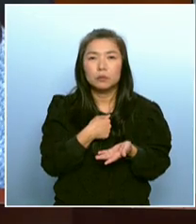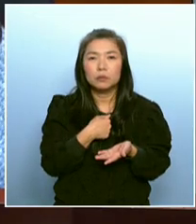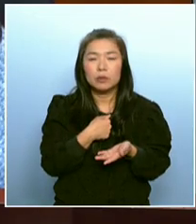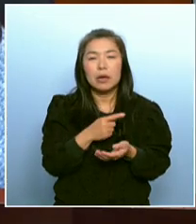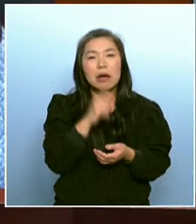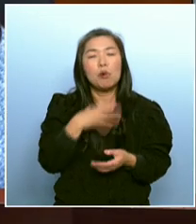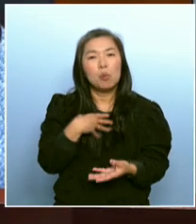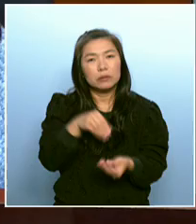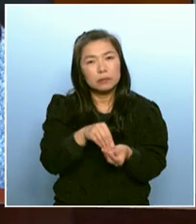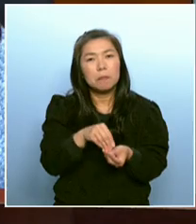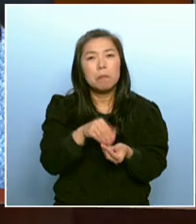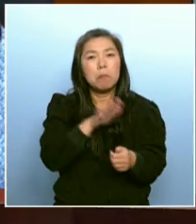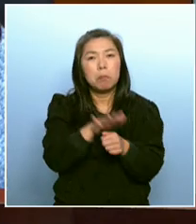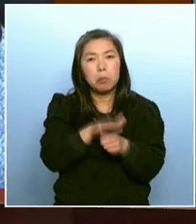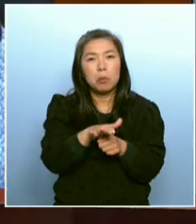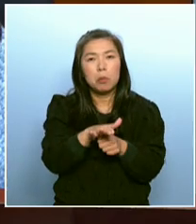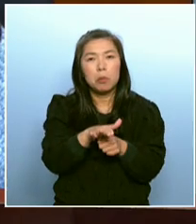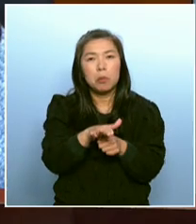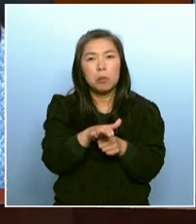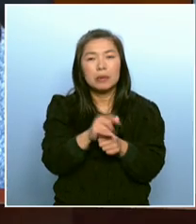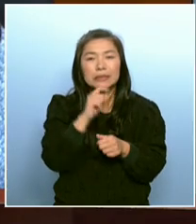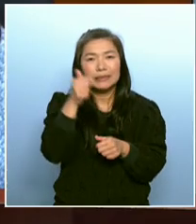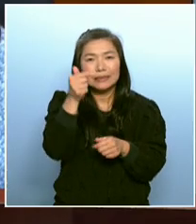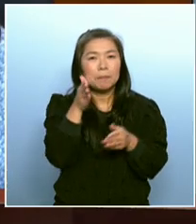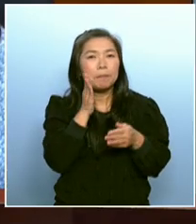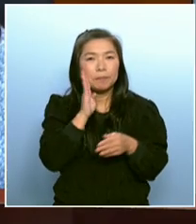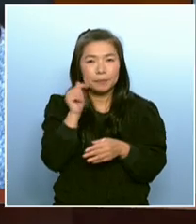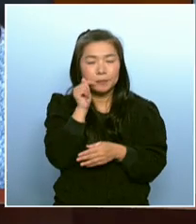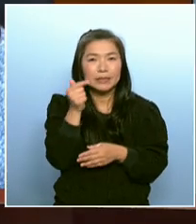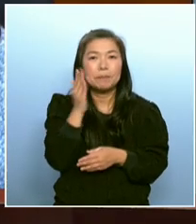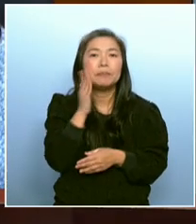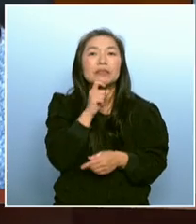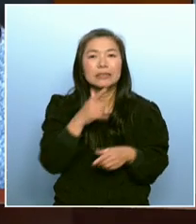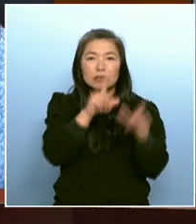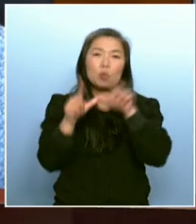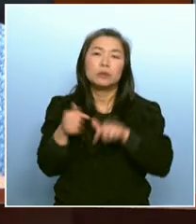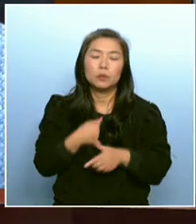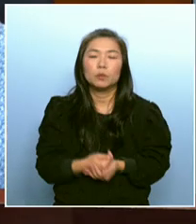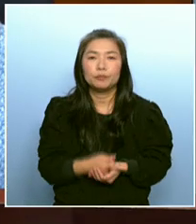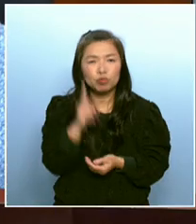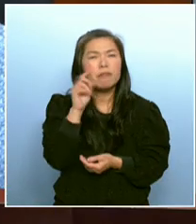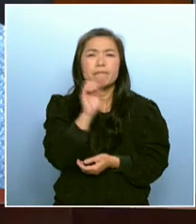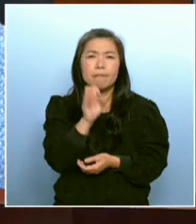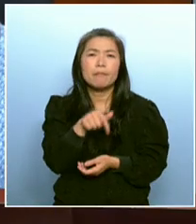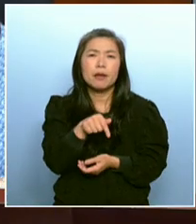in broken families, they would need mentors to help them face their lives